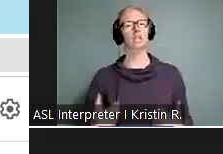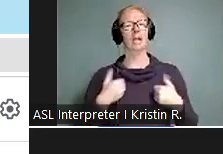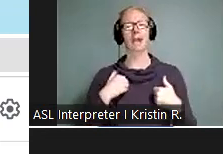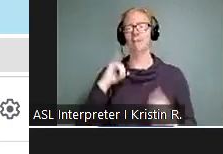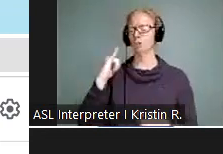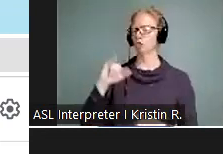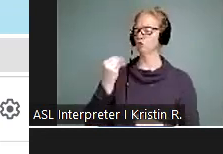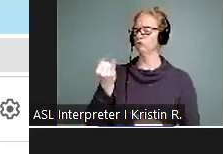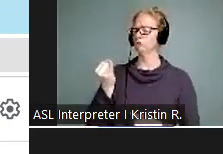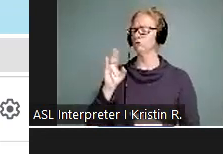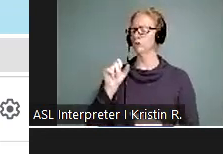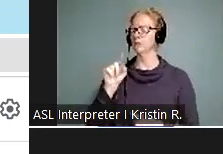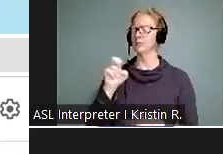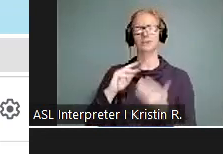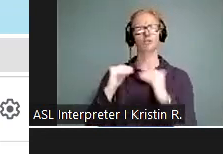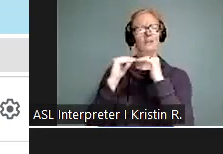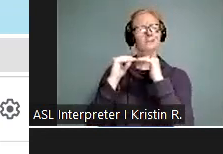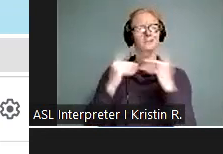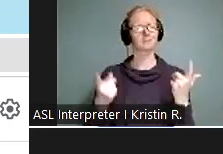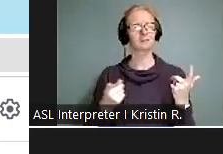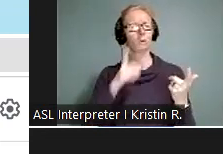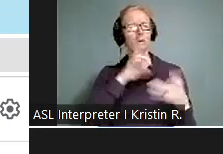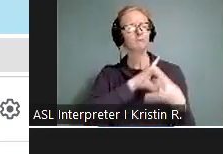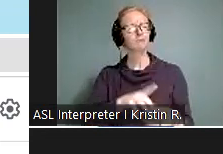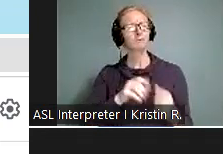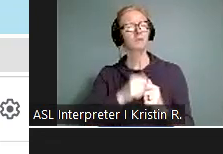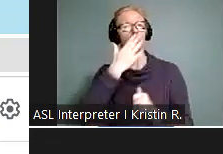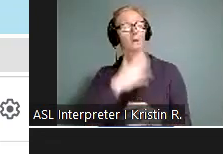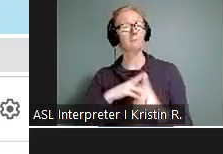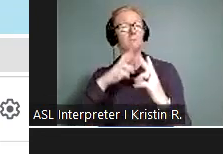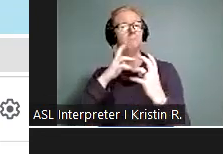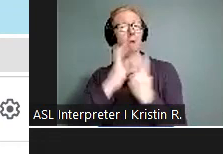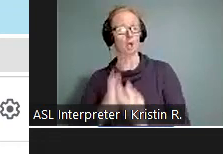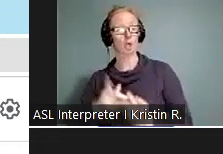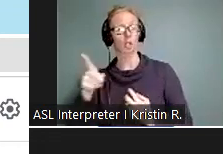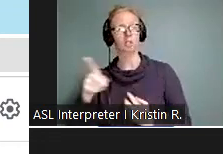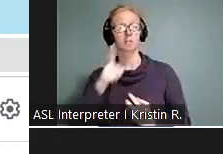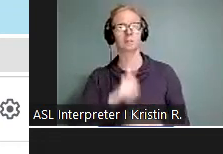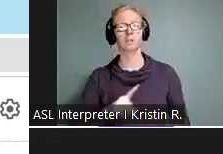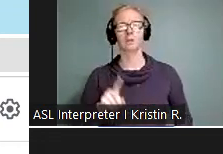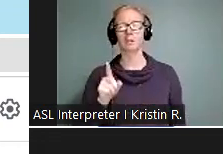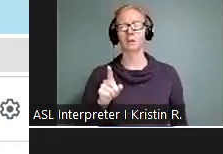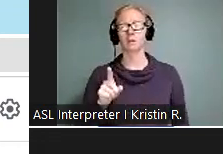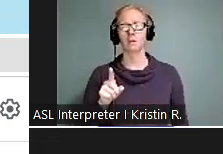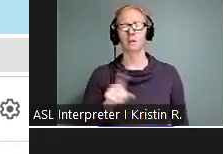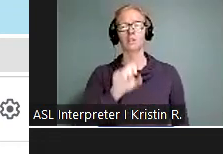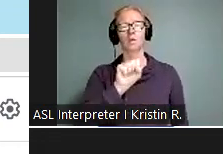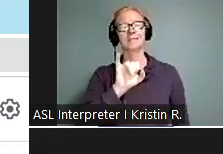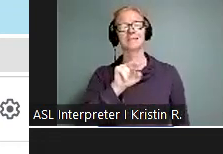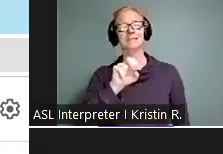some really great partners, Sins Invalid, which is a really great